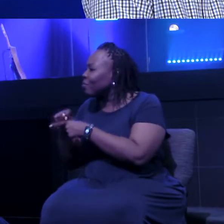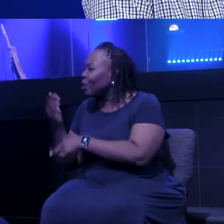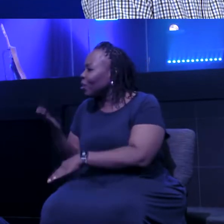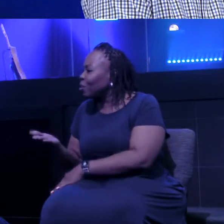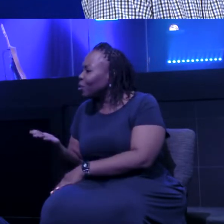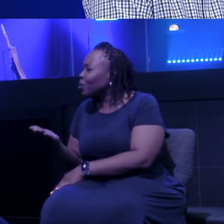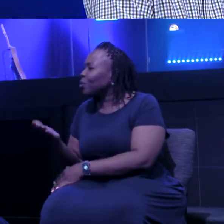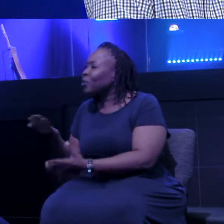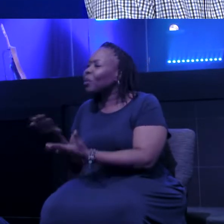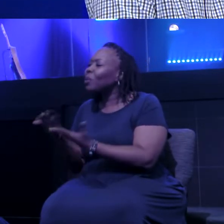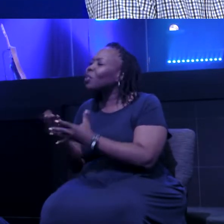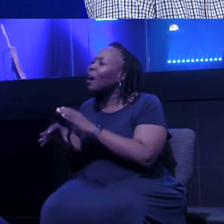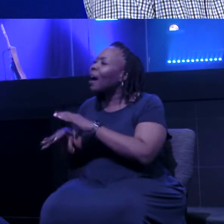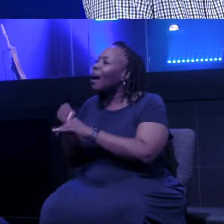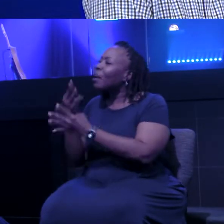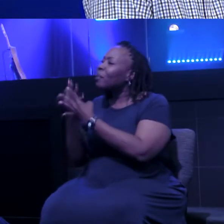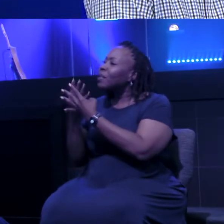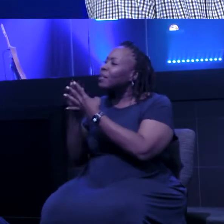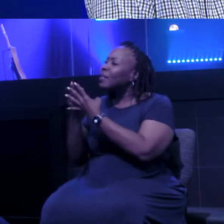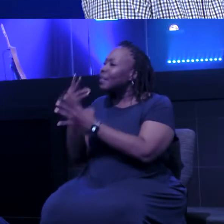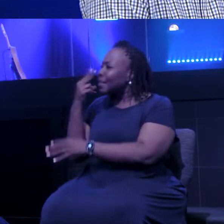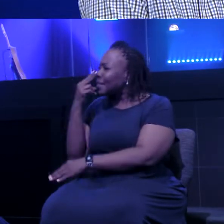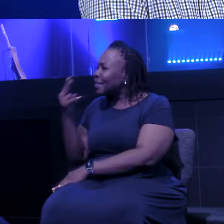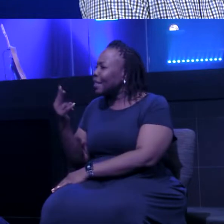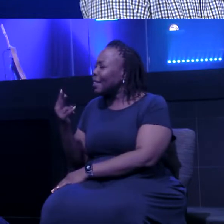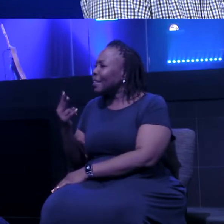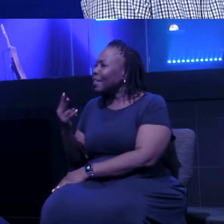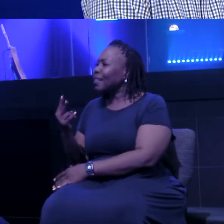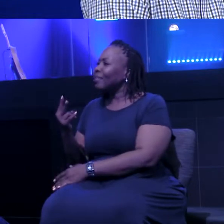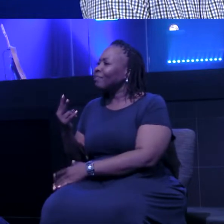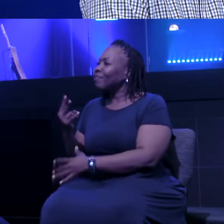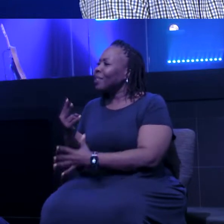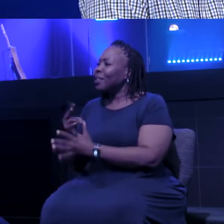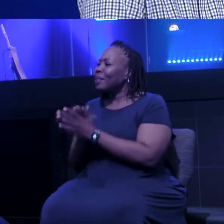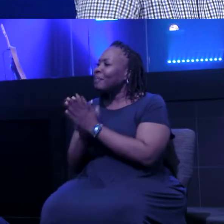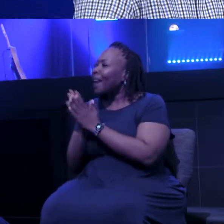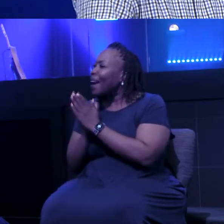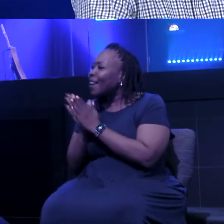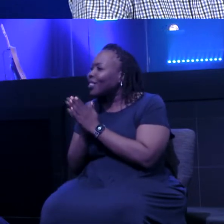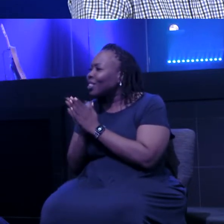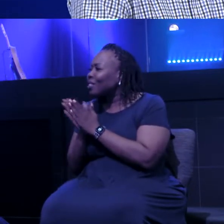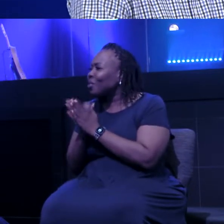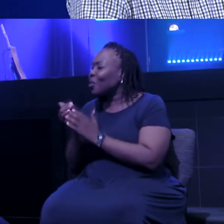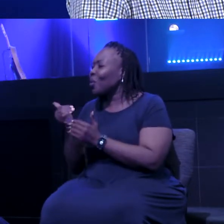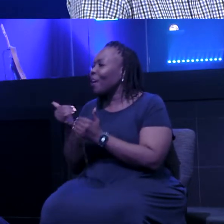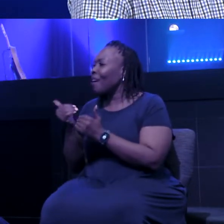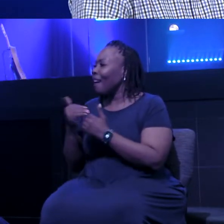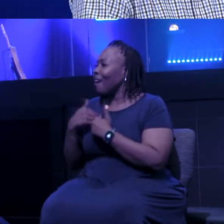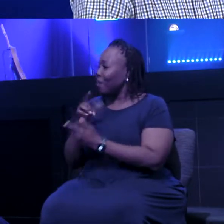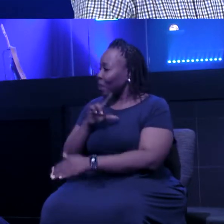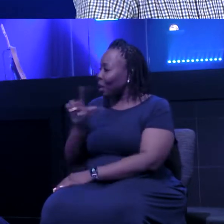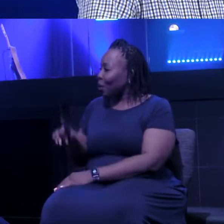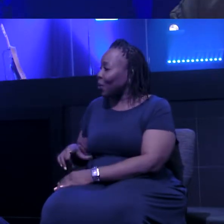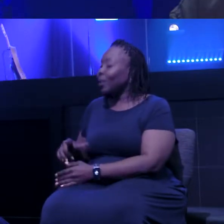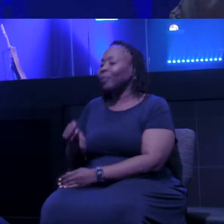out of prison, they see this passion that you have for the Lord. Yeah, they started seeing